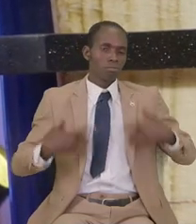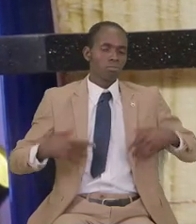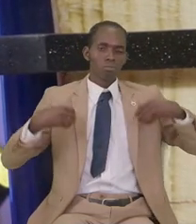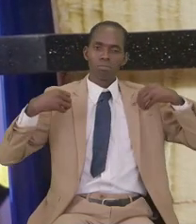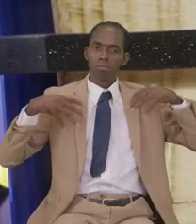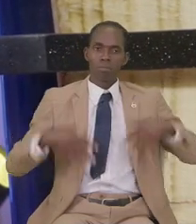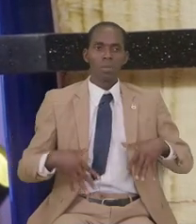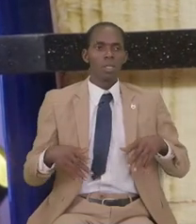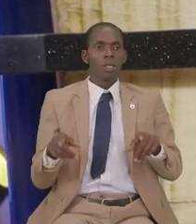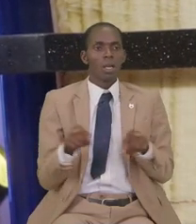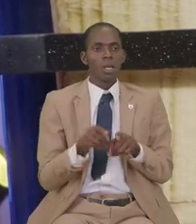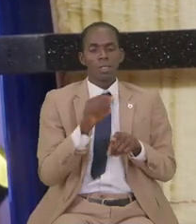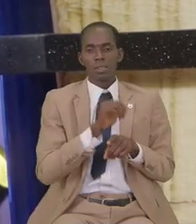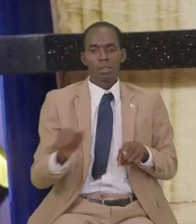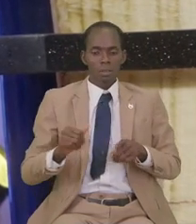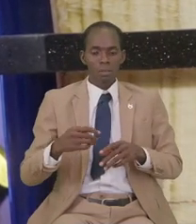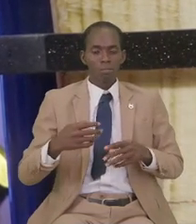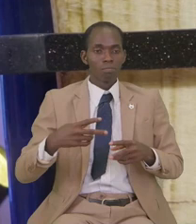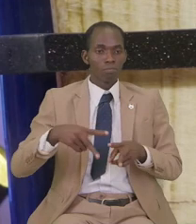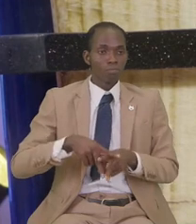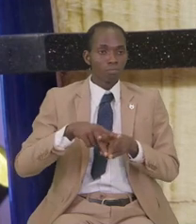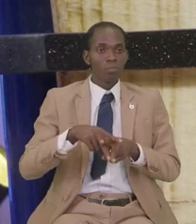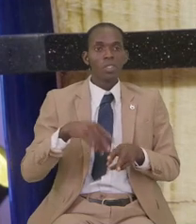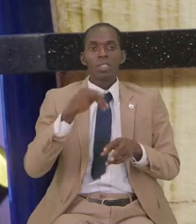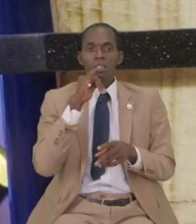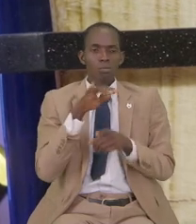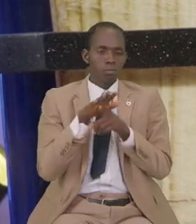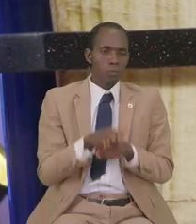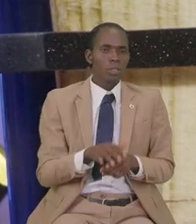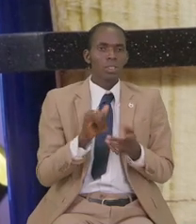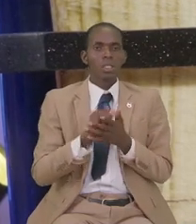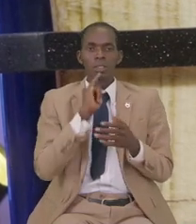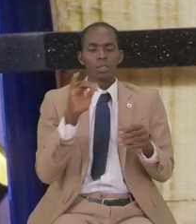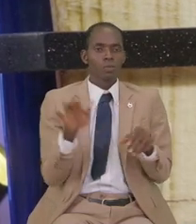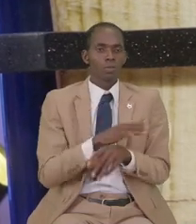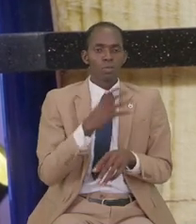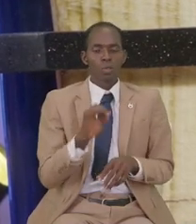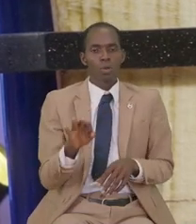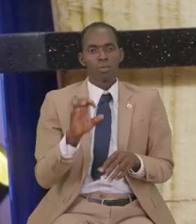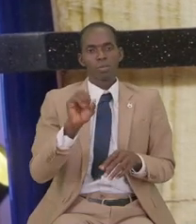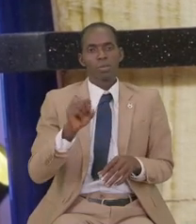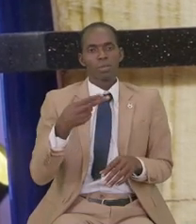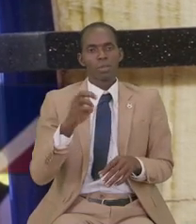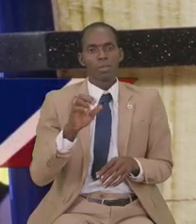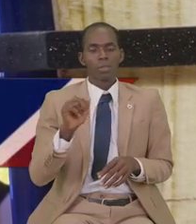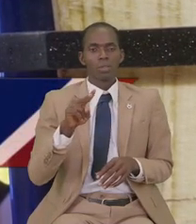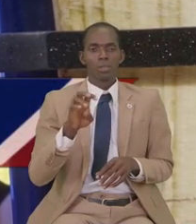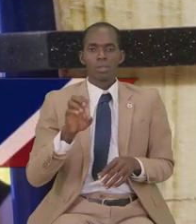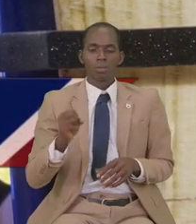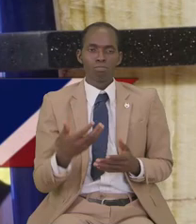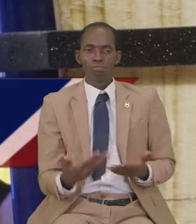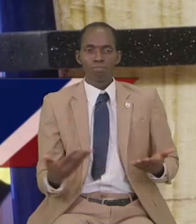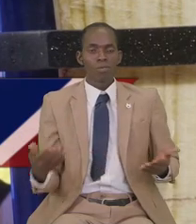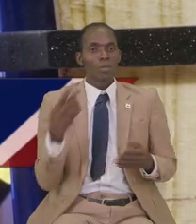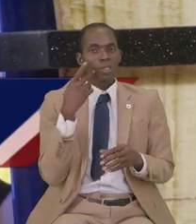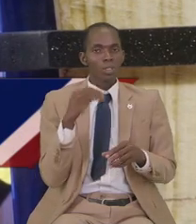pressed that is full of sheaves. It tells us in Isaiah chapter 1, I'm reading from verse 4. Isaiah